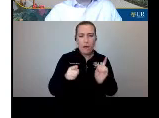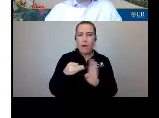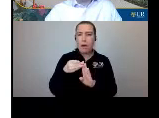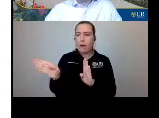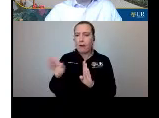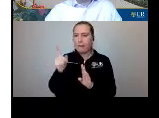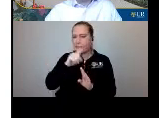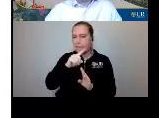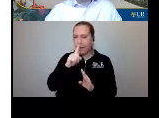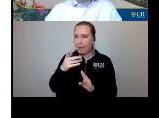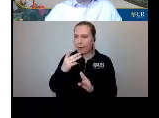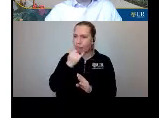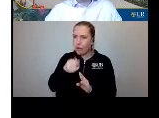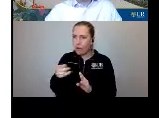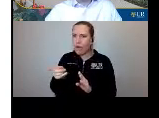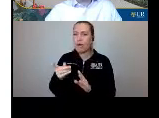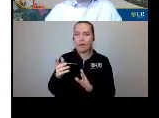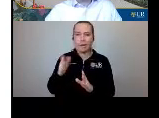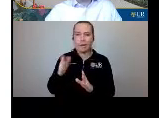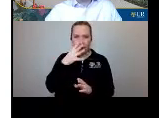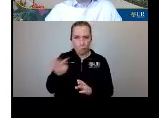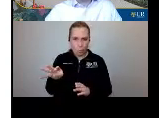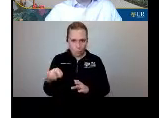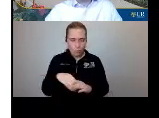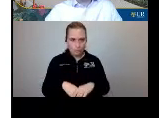And based upon that work and the US